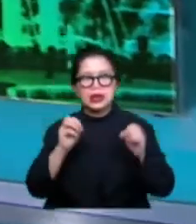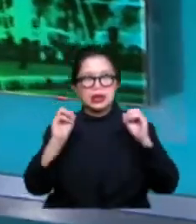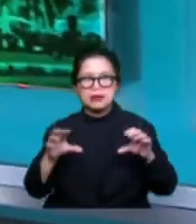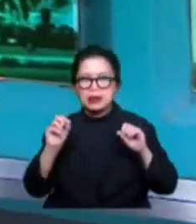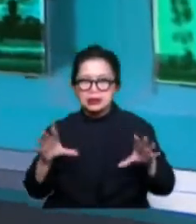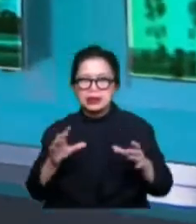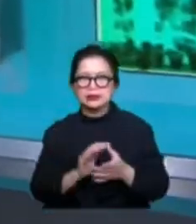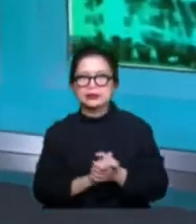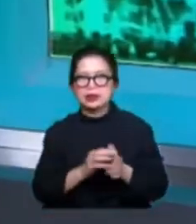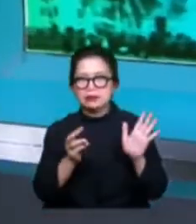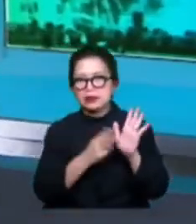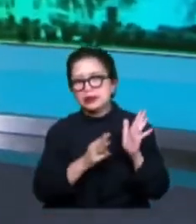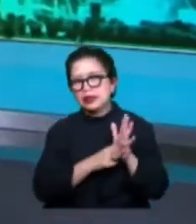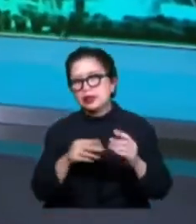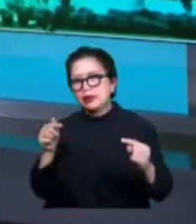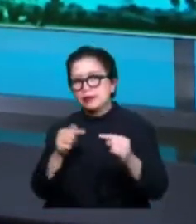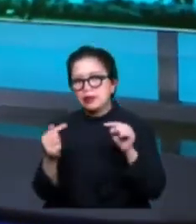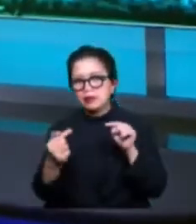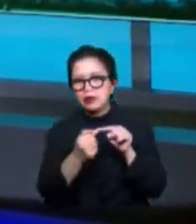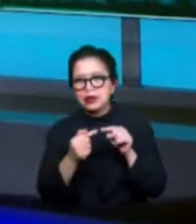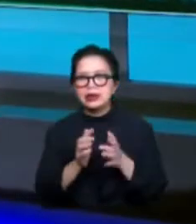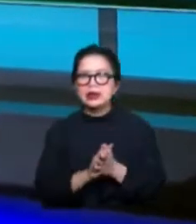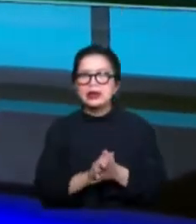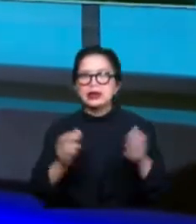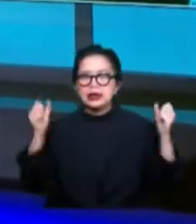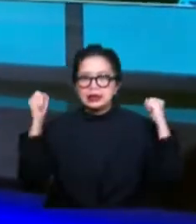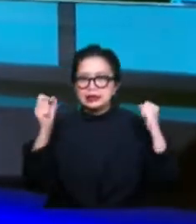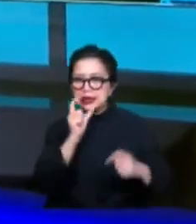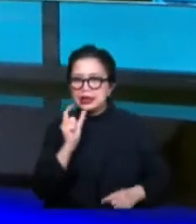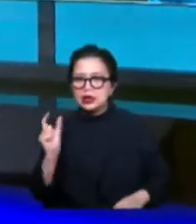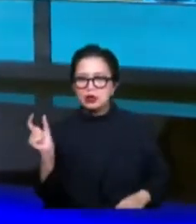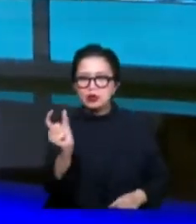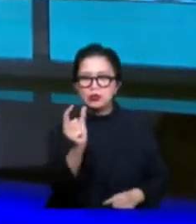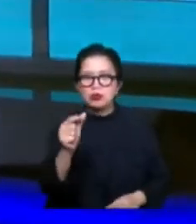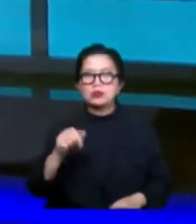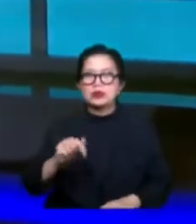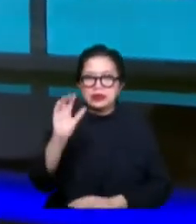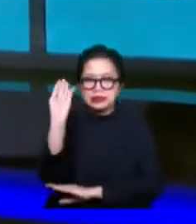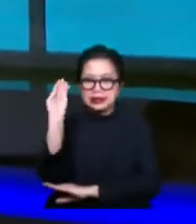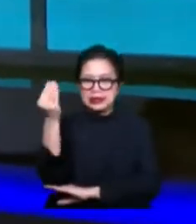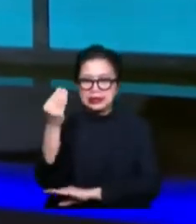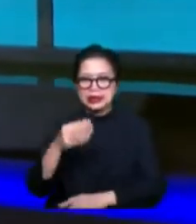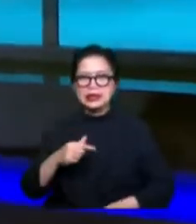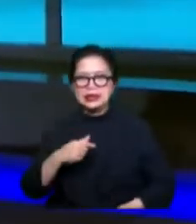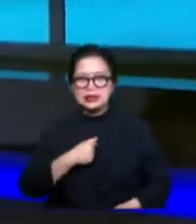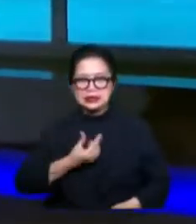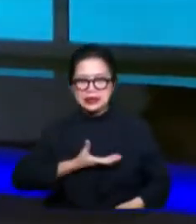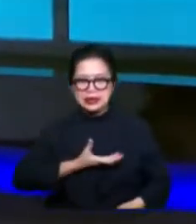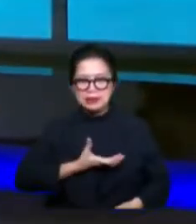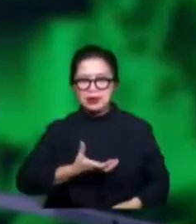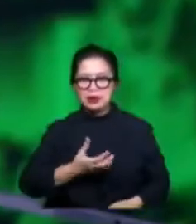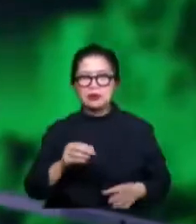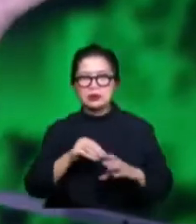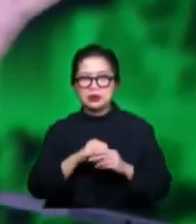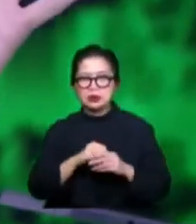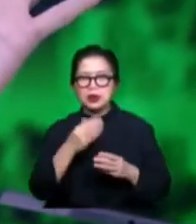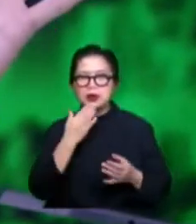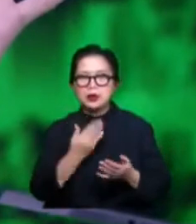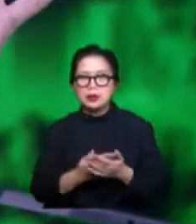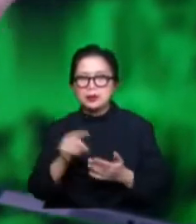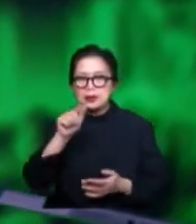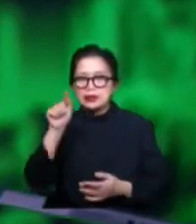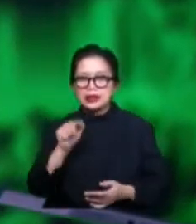health concerns in Jakarta. And I would like to go to the next question. Oh, by the way, I'm glad that you mentioned